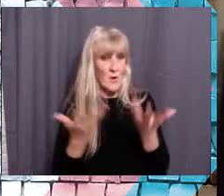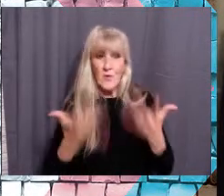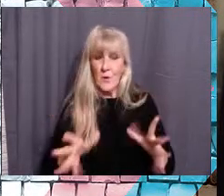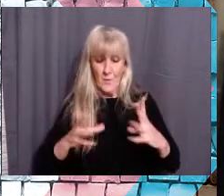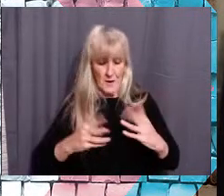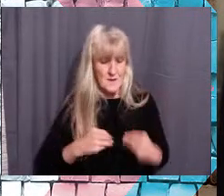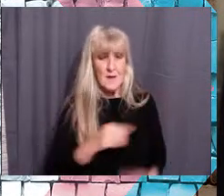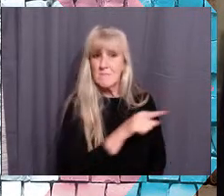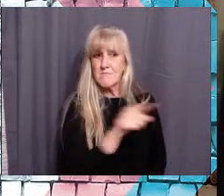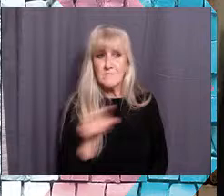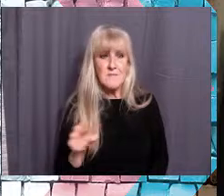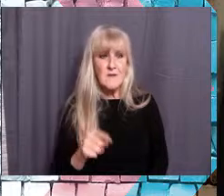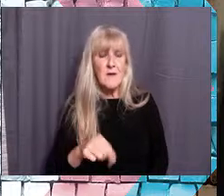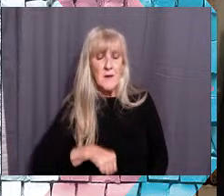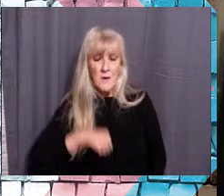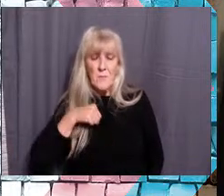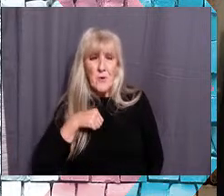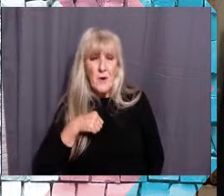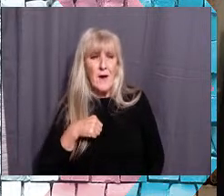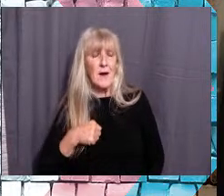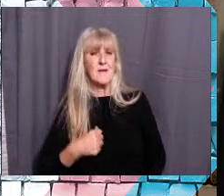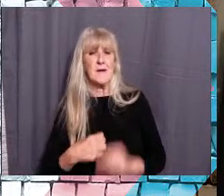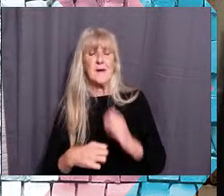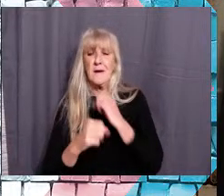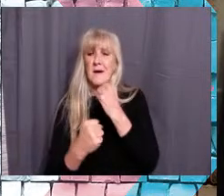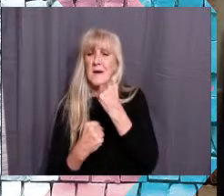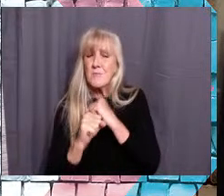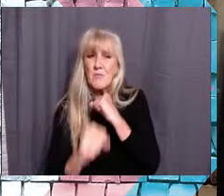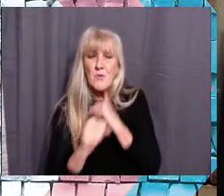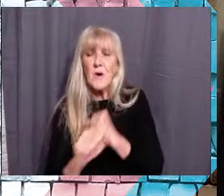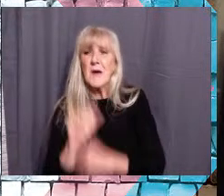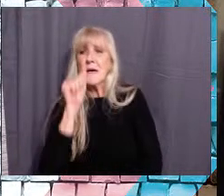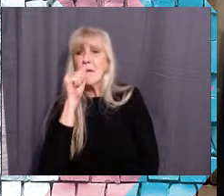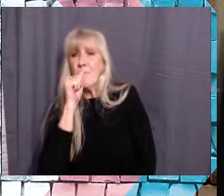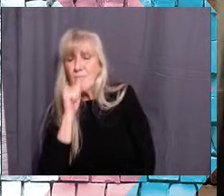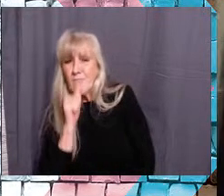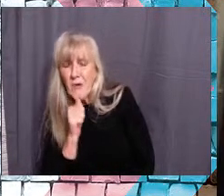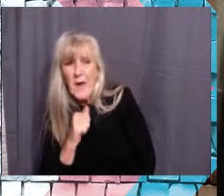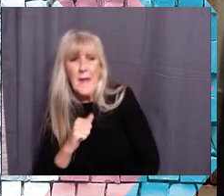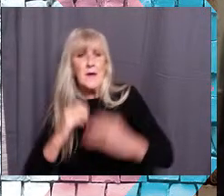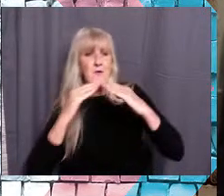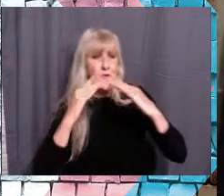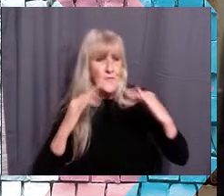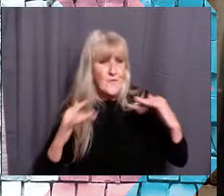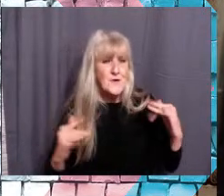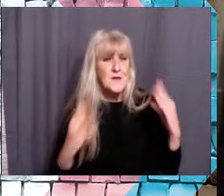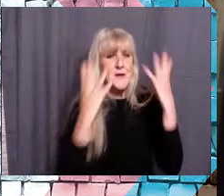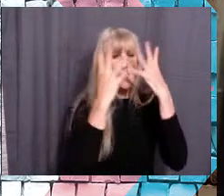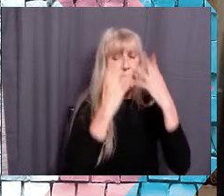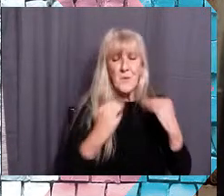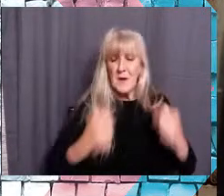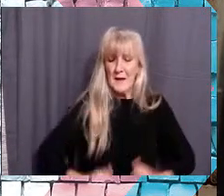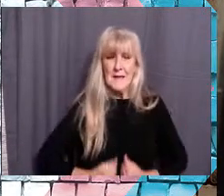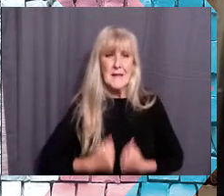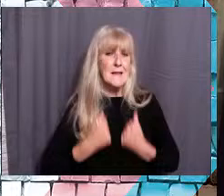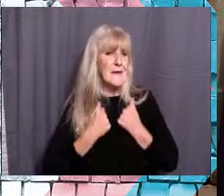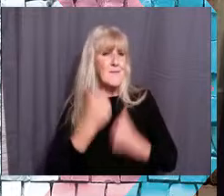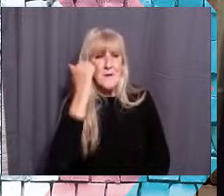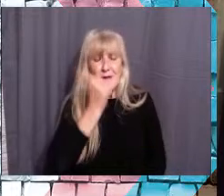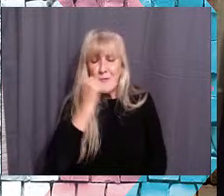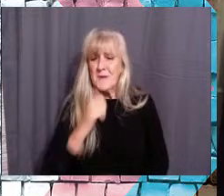promoting tolerance, diversity, unity, living every day with integrity and